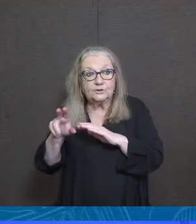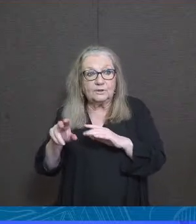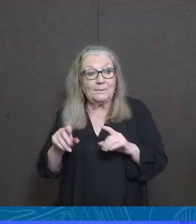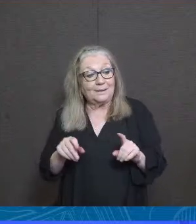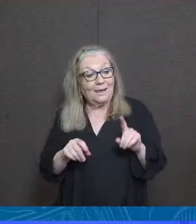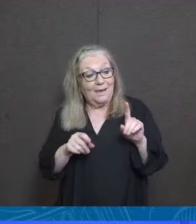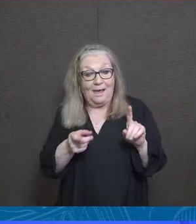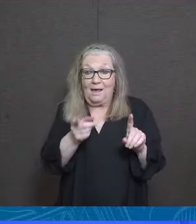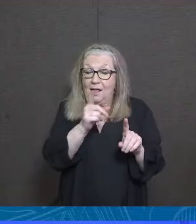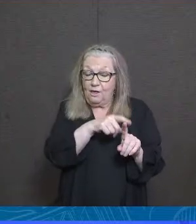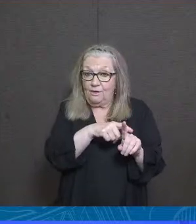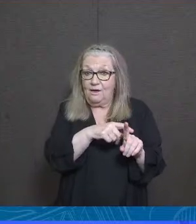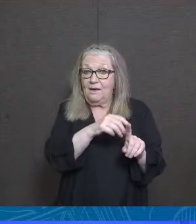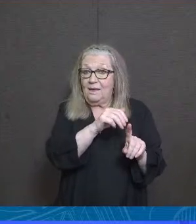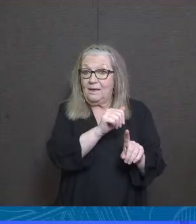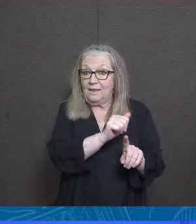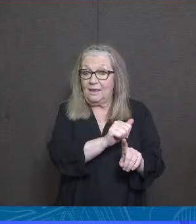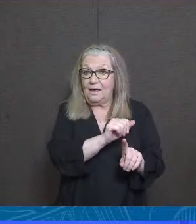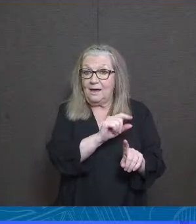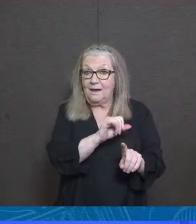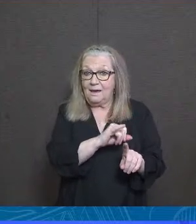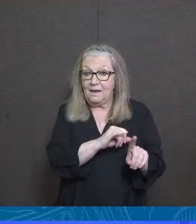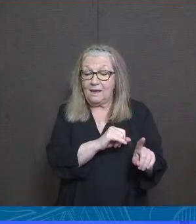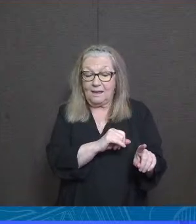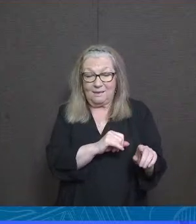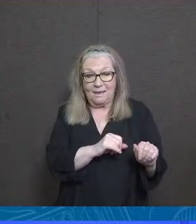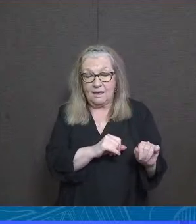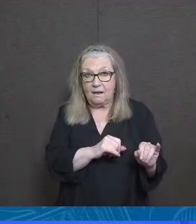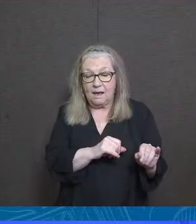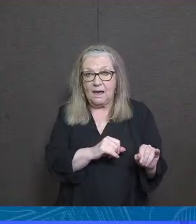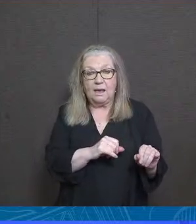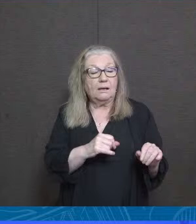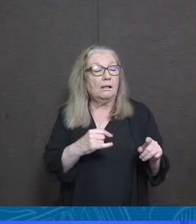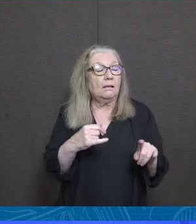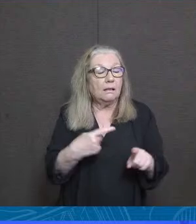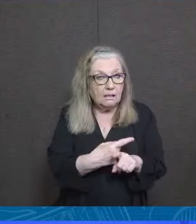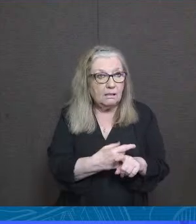AI models as consistently much lower error than the